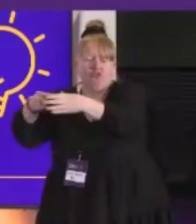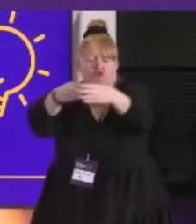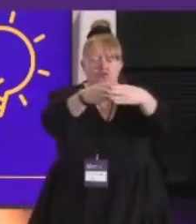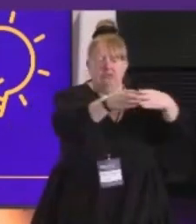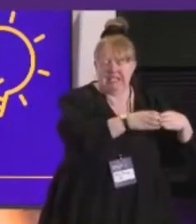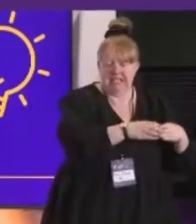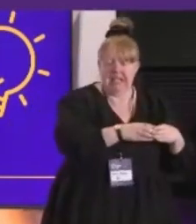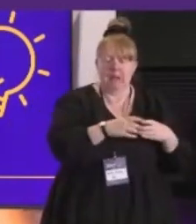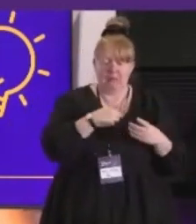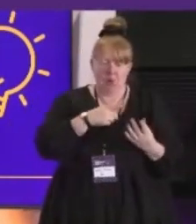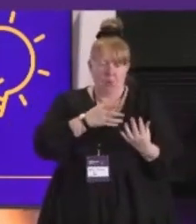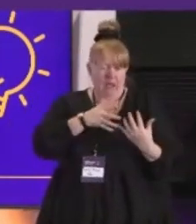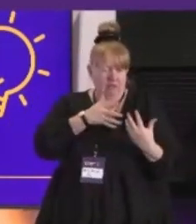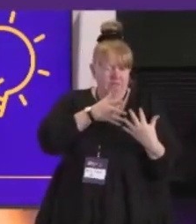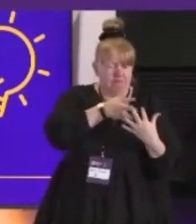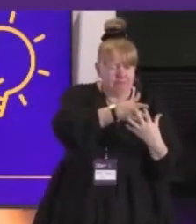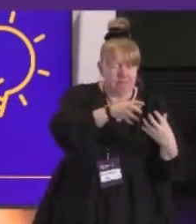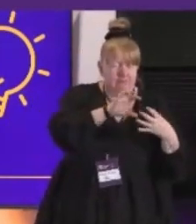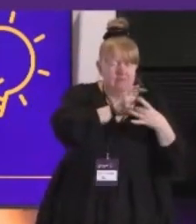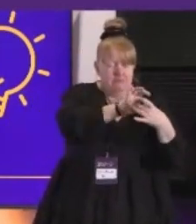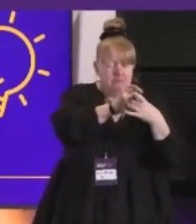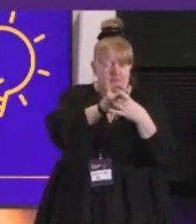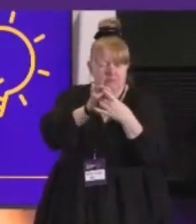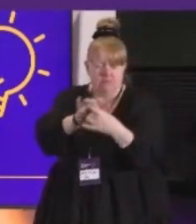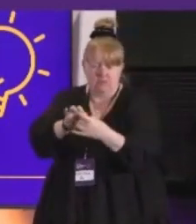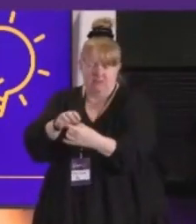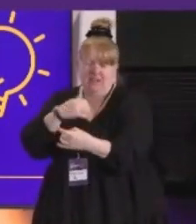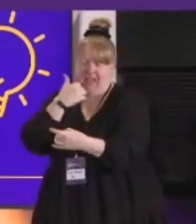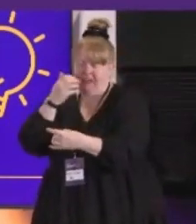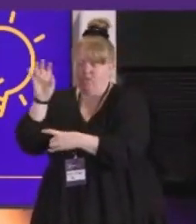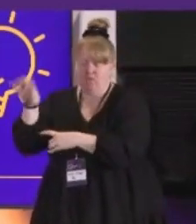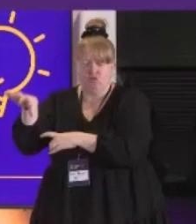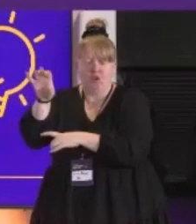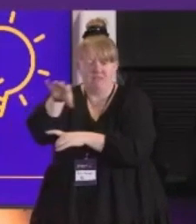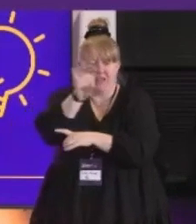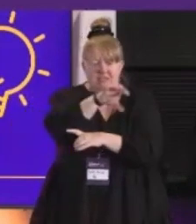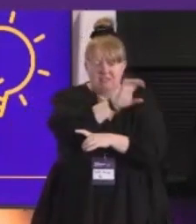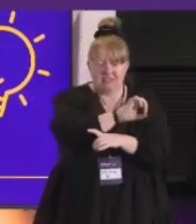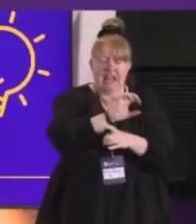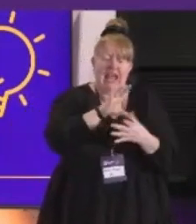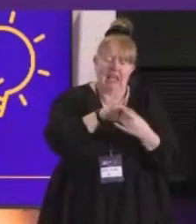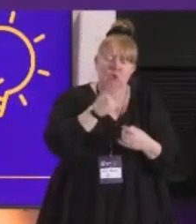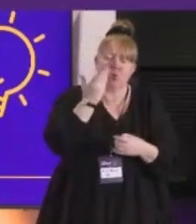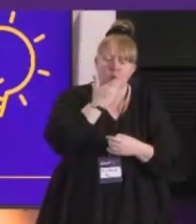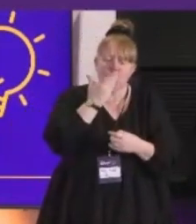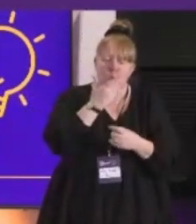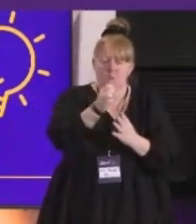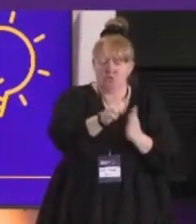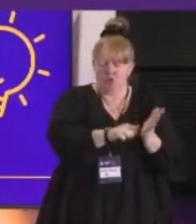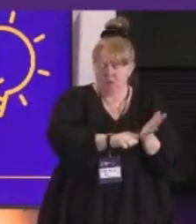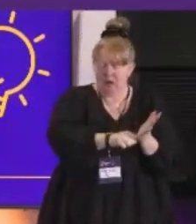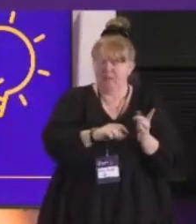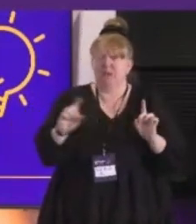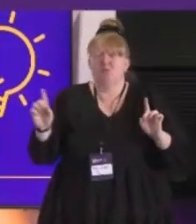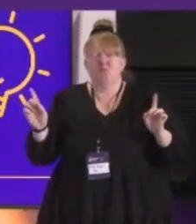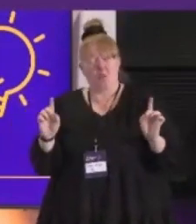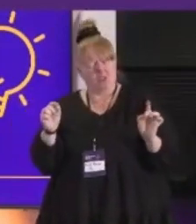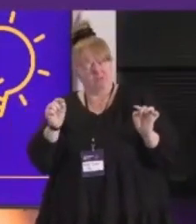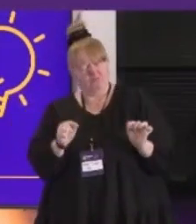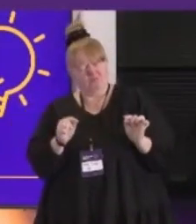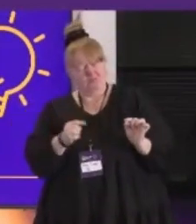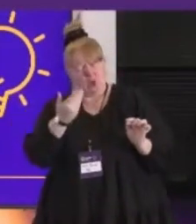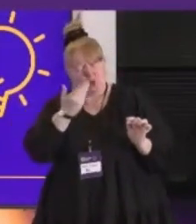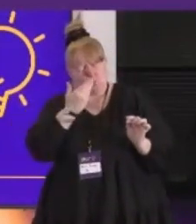every single territory and province in relation to the schools program. So what is the schools program? Well, the